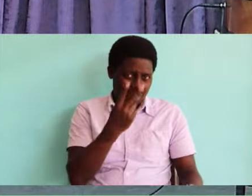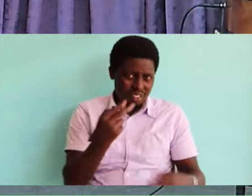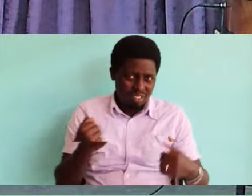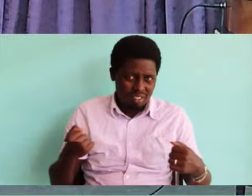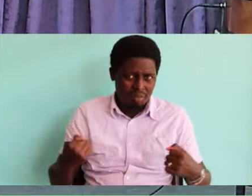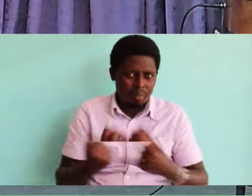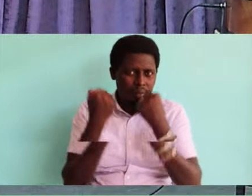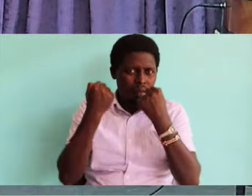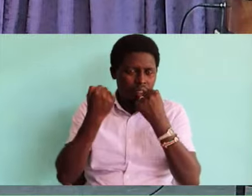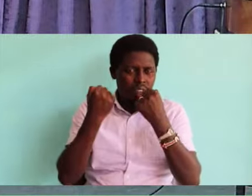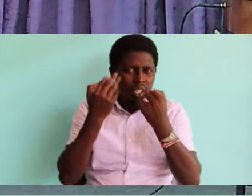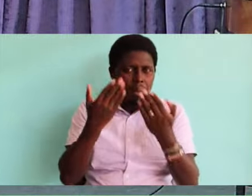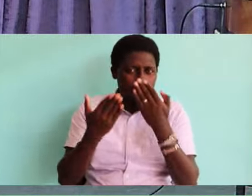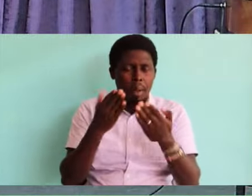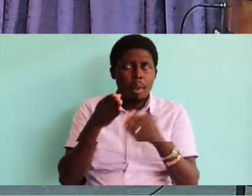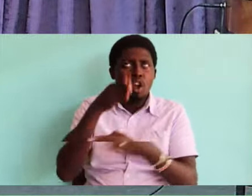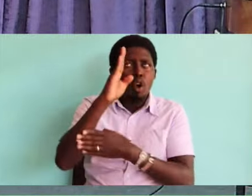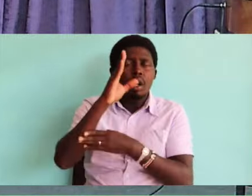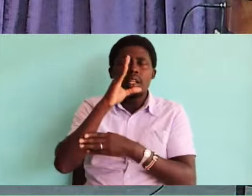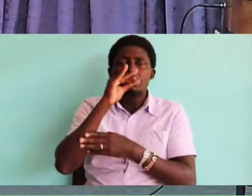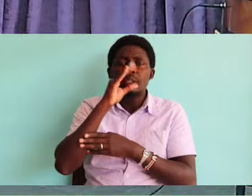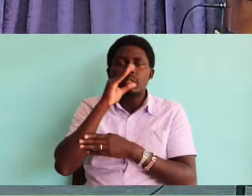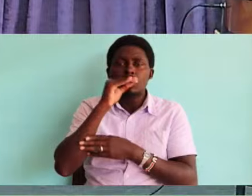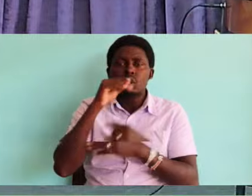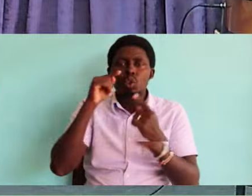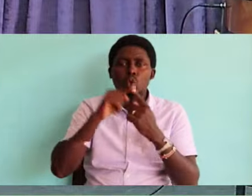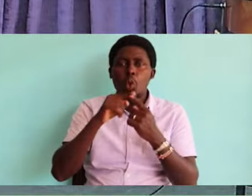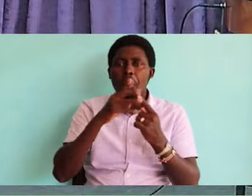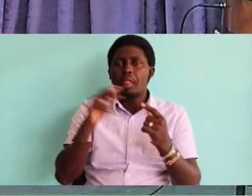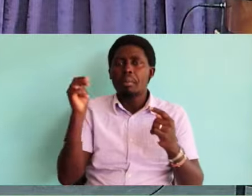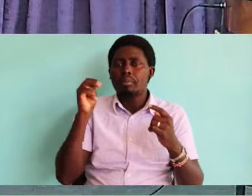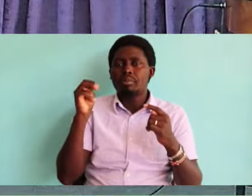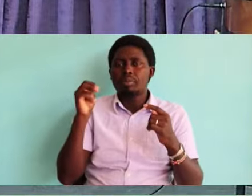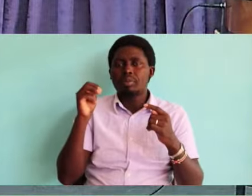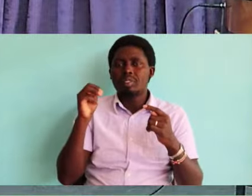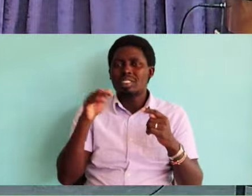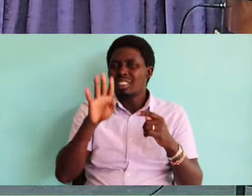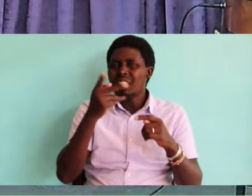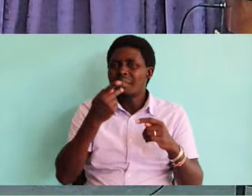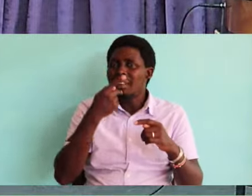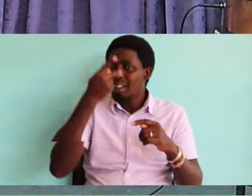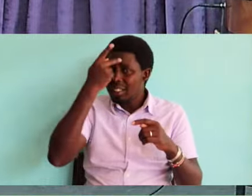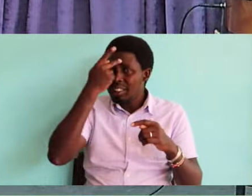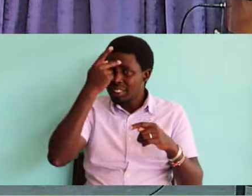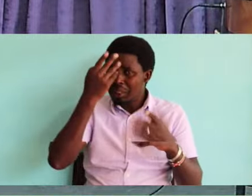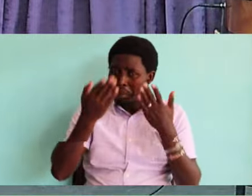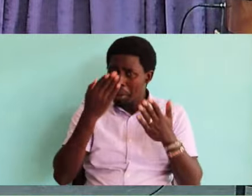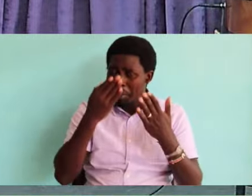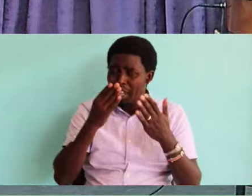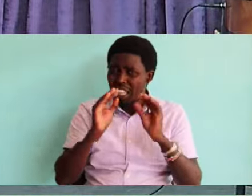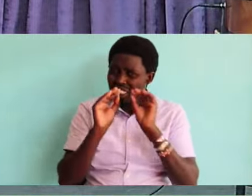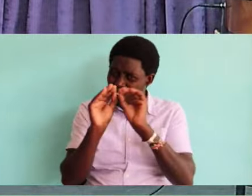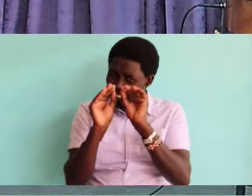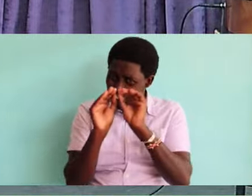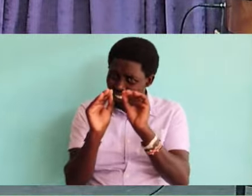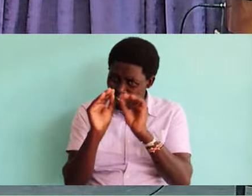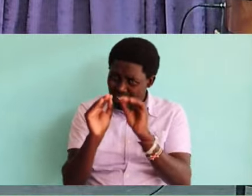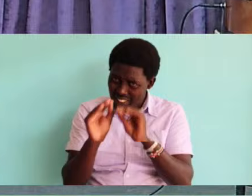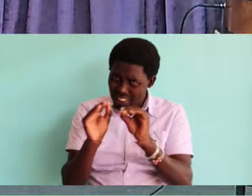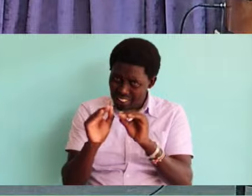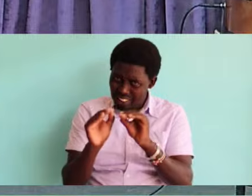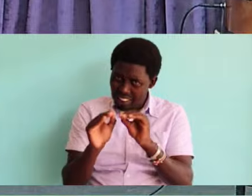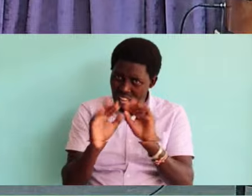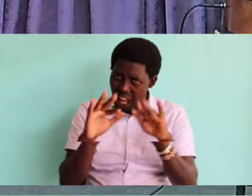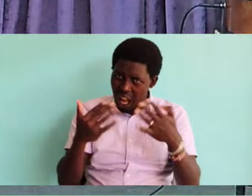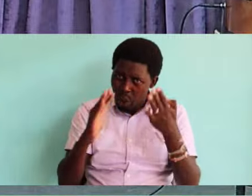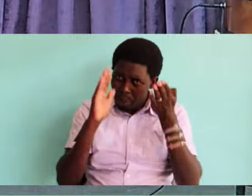because God had been speaking to them. Their parents had talked to them about God. And we